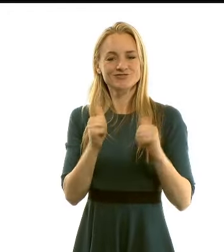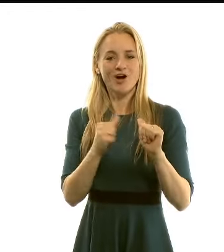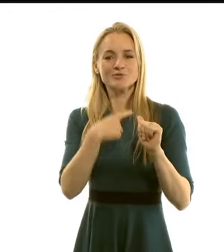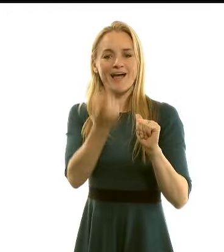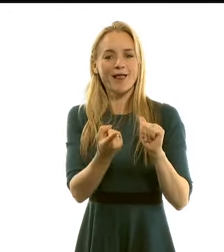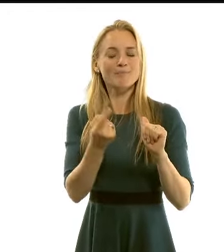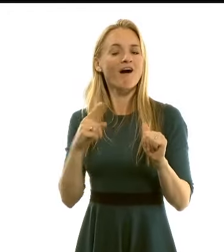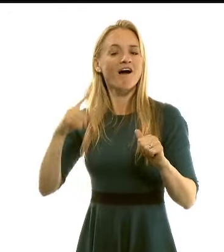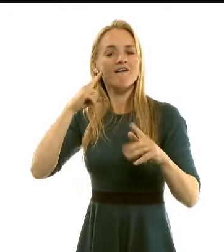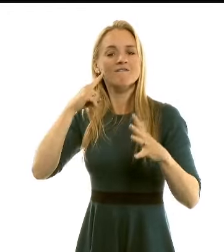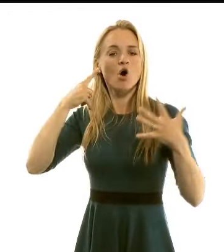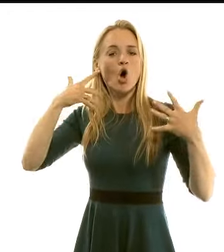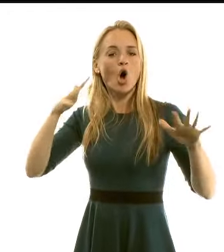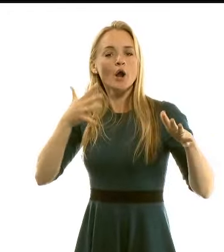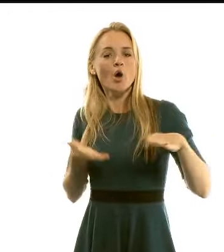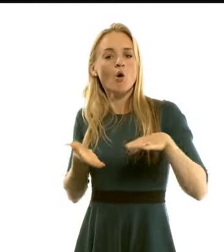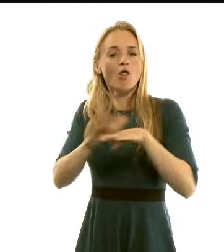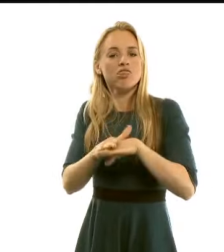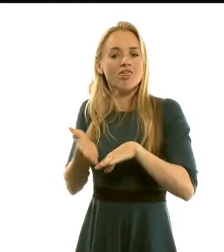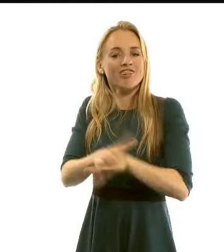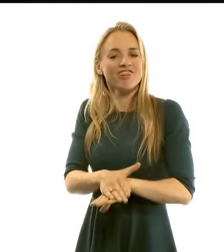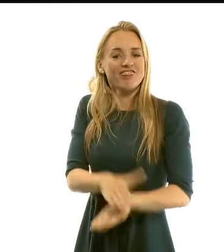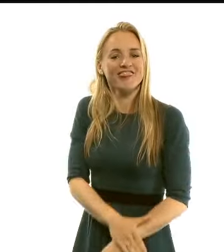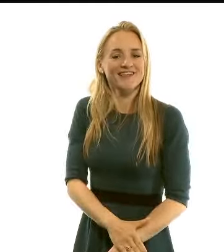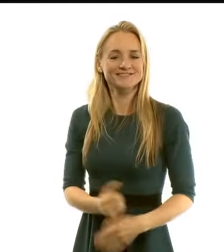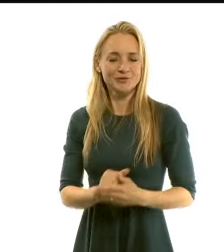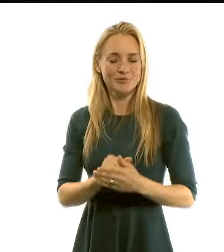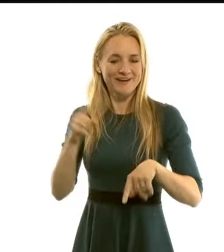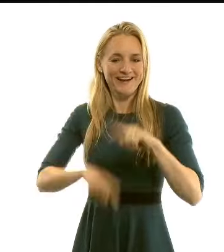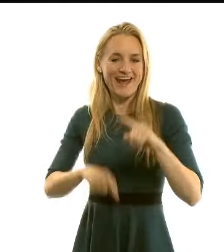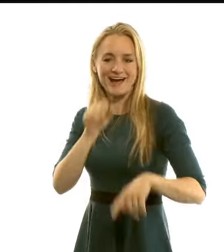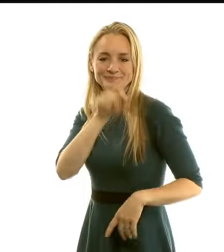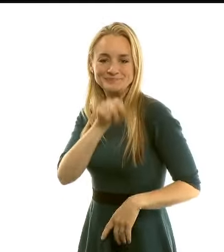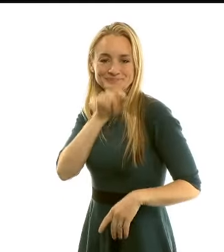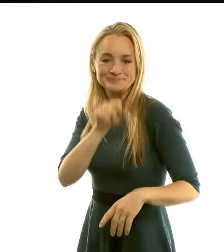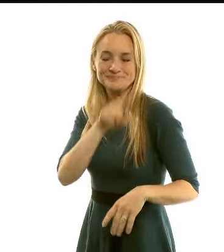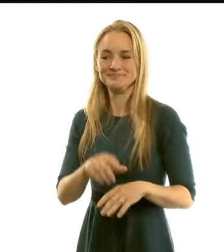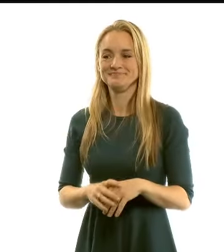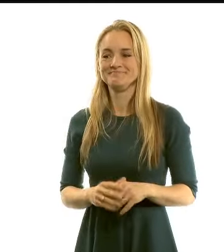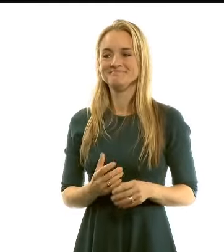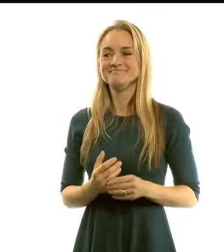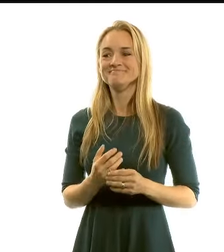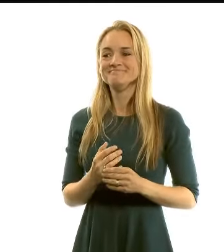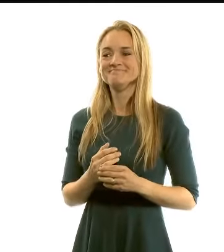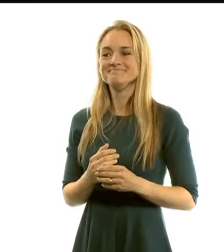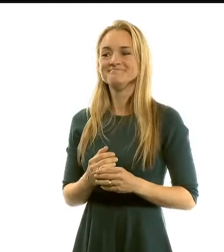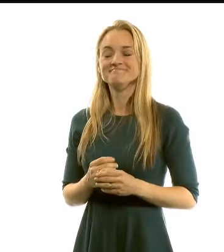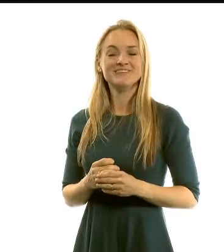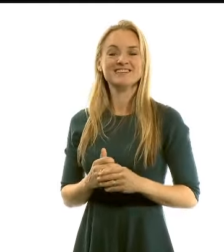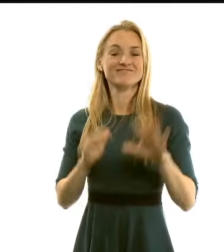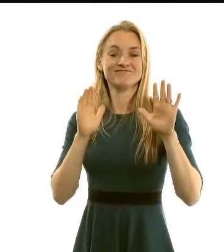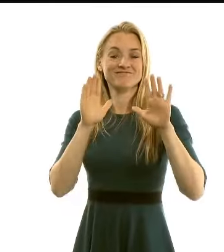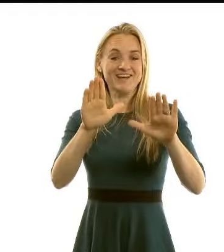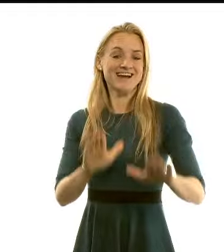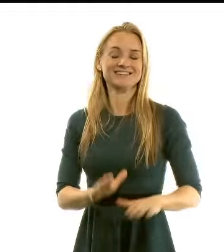And it's just fantastic. And now, all that's left is to do it all over again.